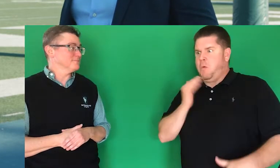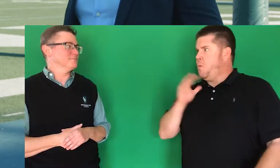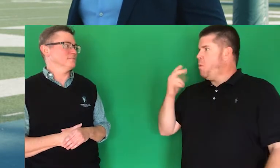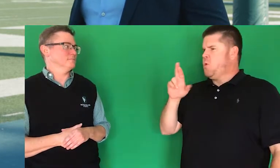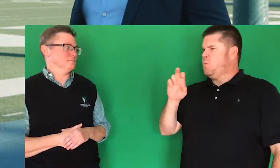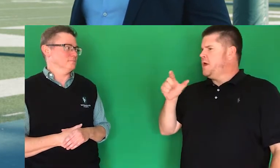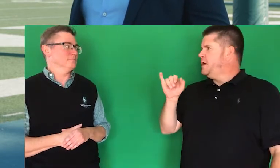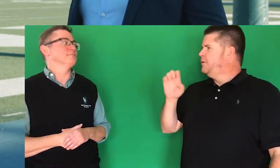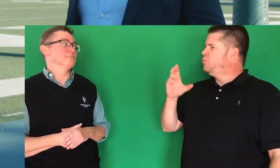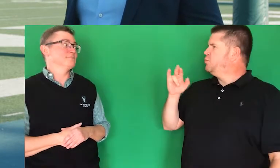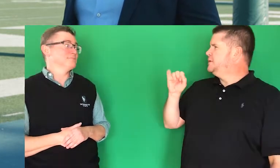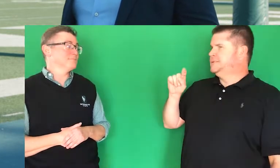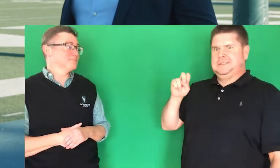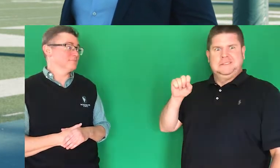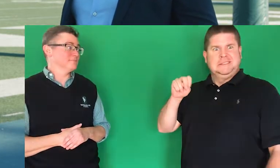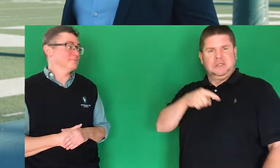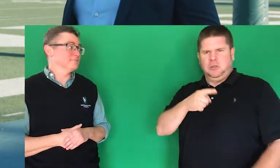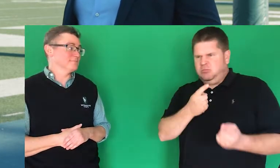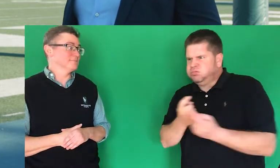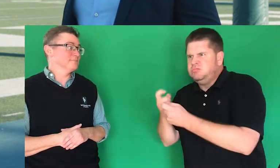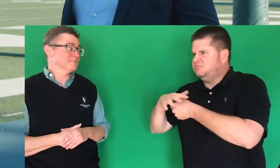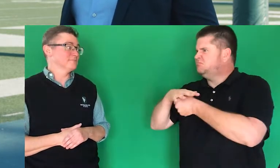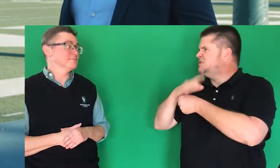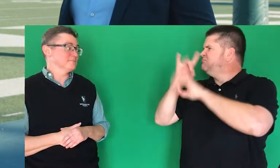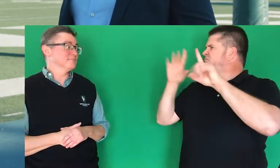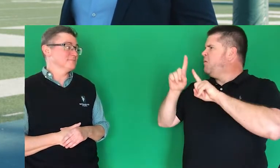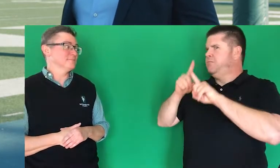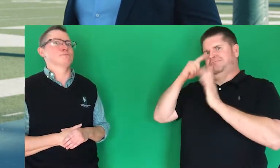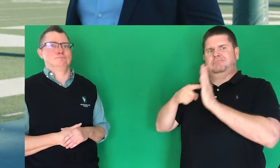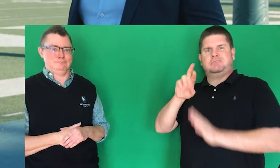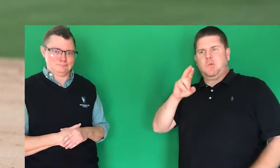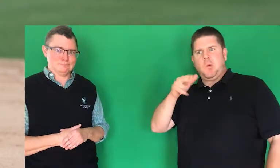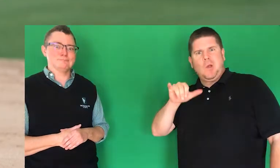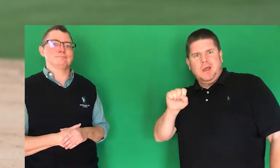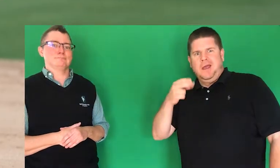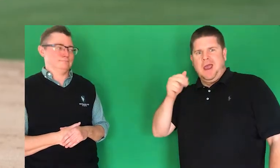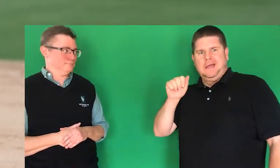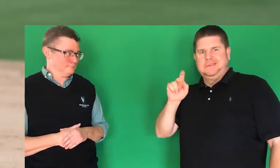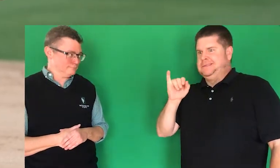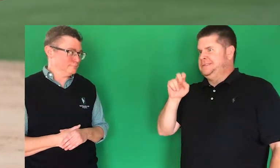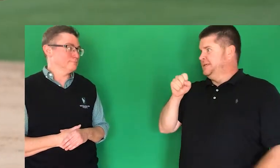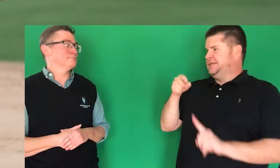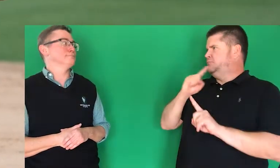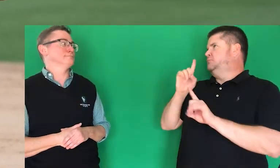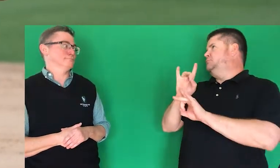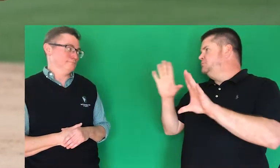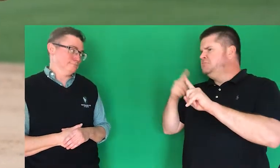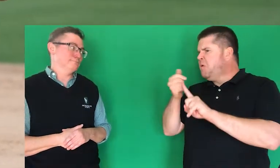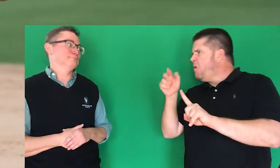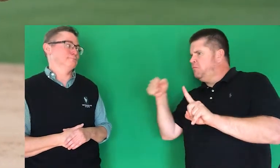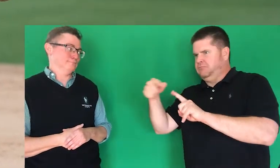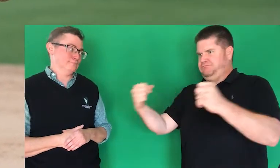program. Reggie Christensen, our head baseball coach, has brought in local stars such as Reese Hoskins and several